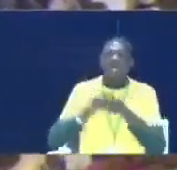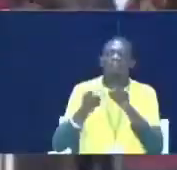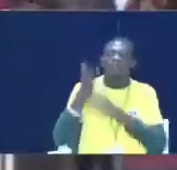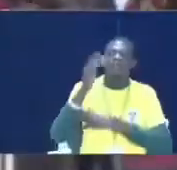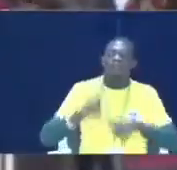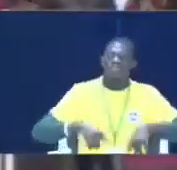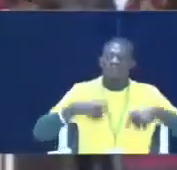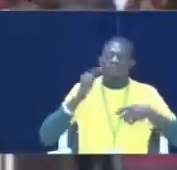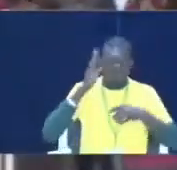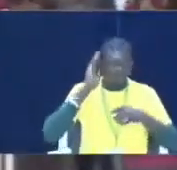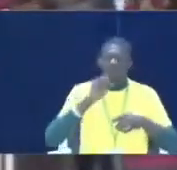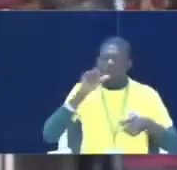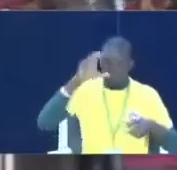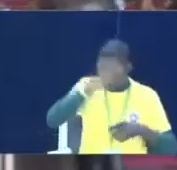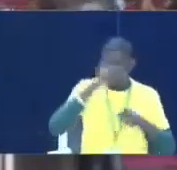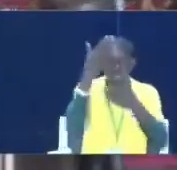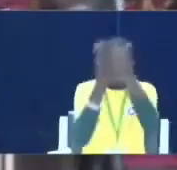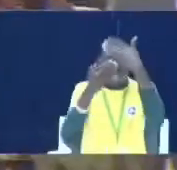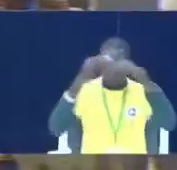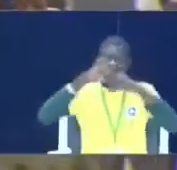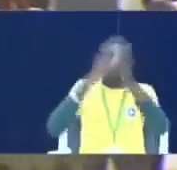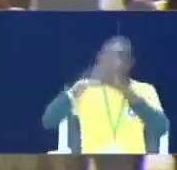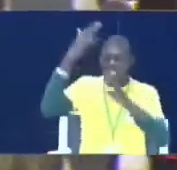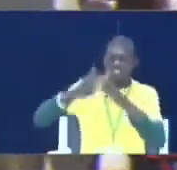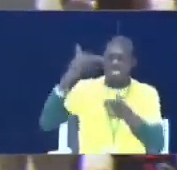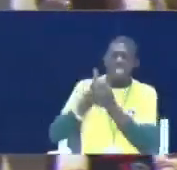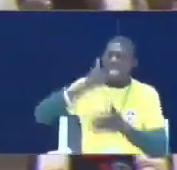lives, you will not miss heaven in the name of Jesus.